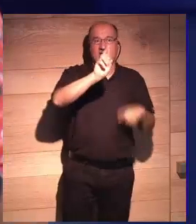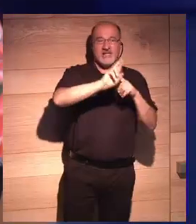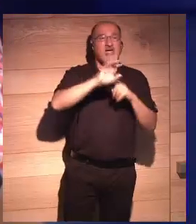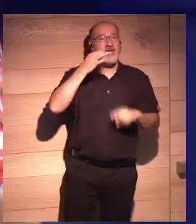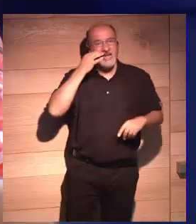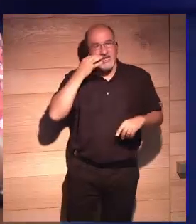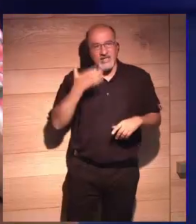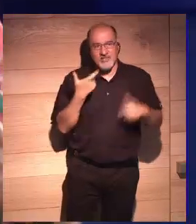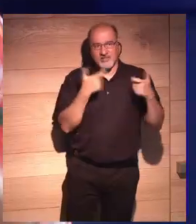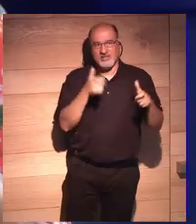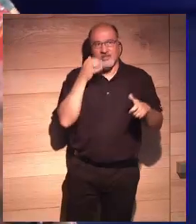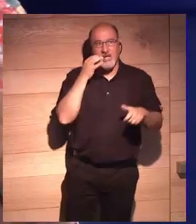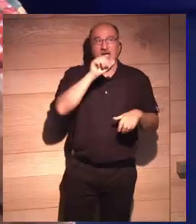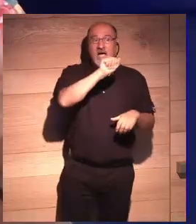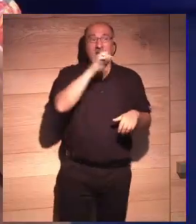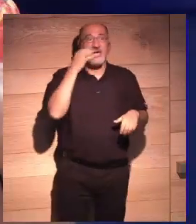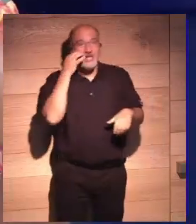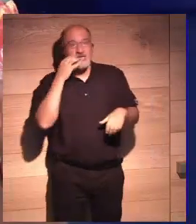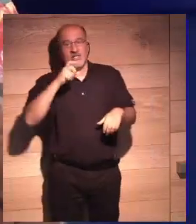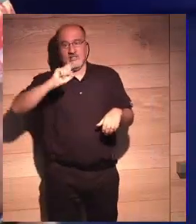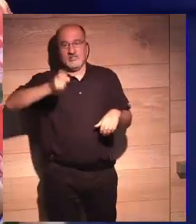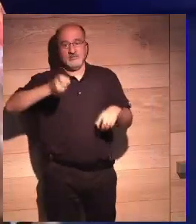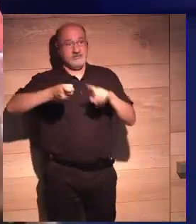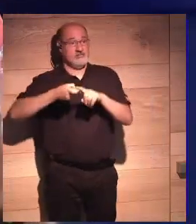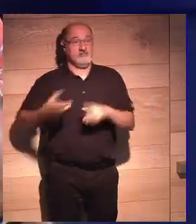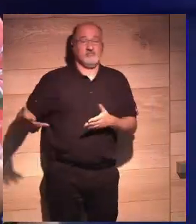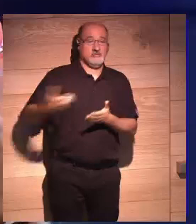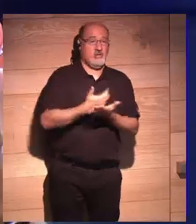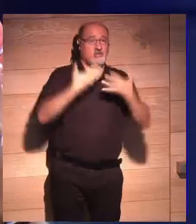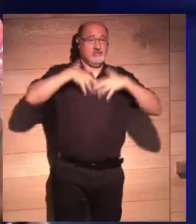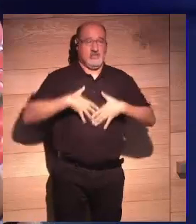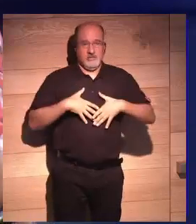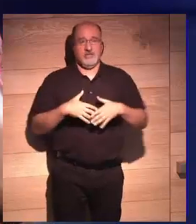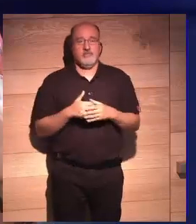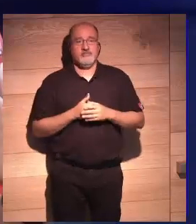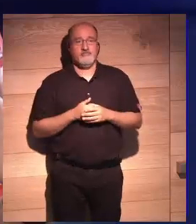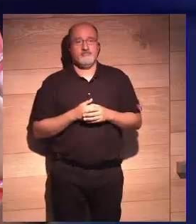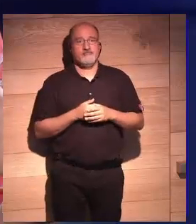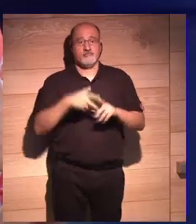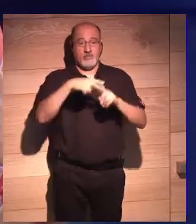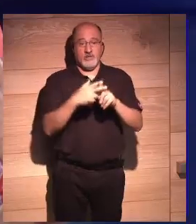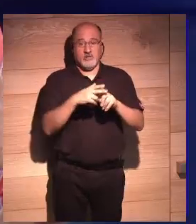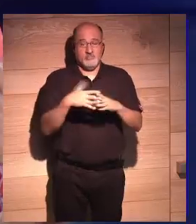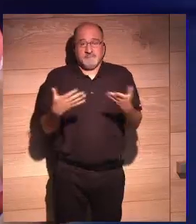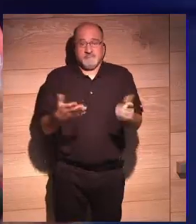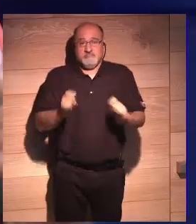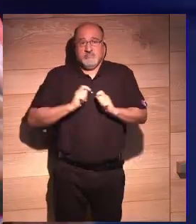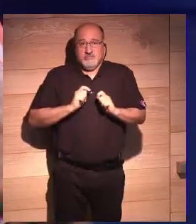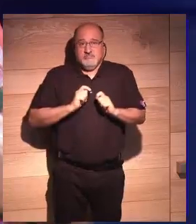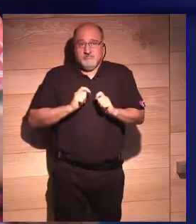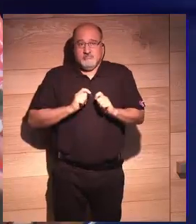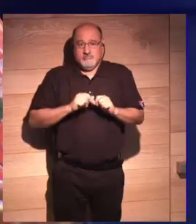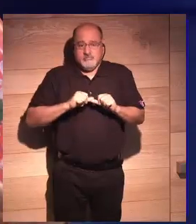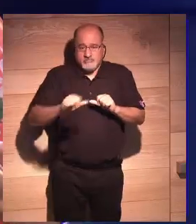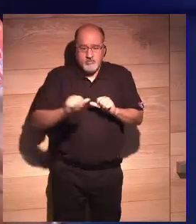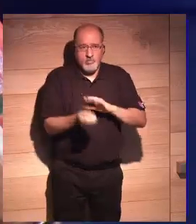many R's, something reality. That's something that we are all going to have on a daily basis. That's a